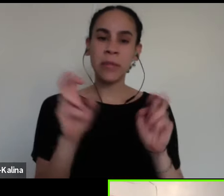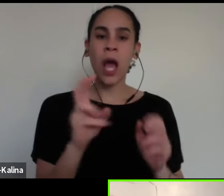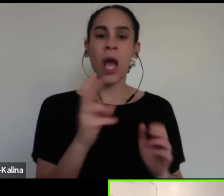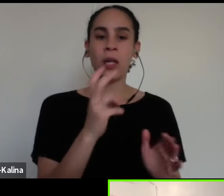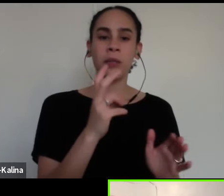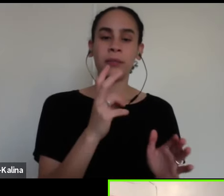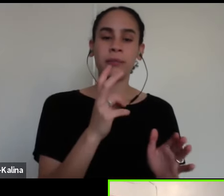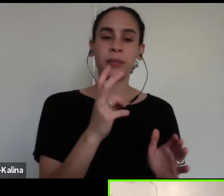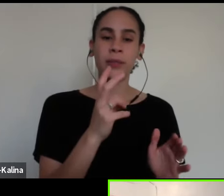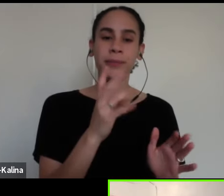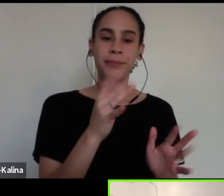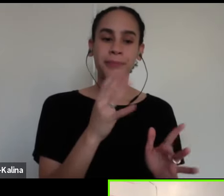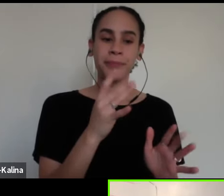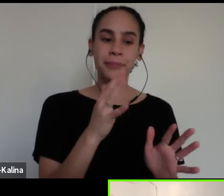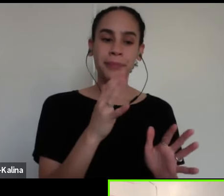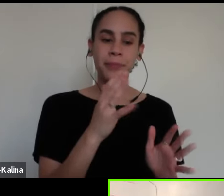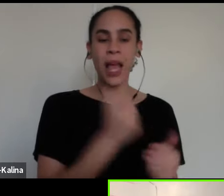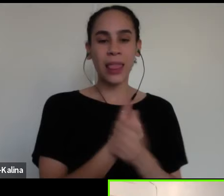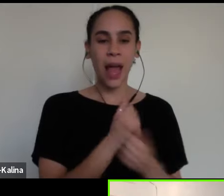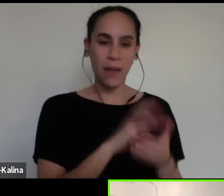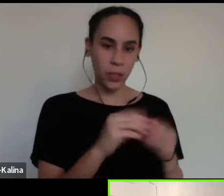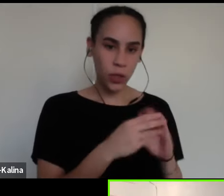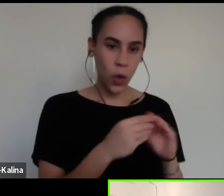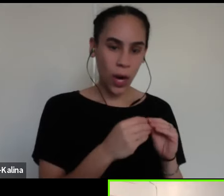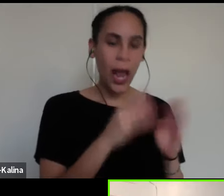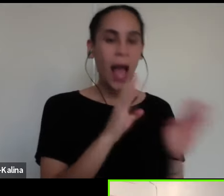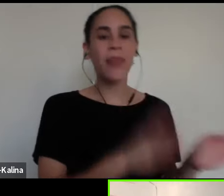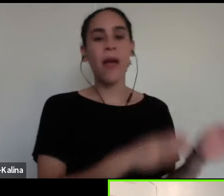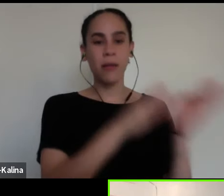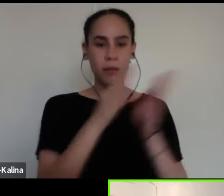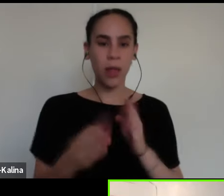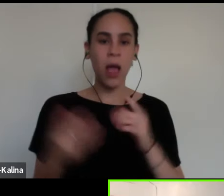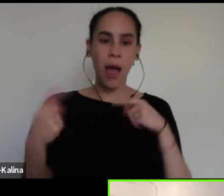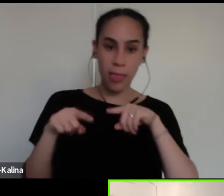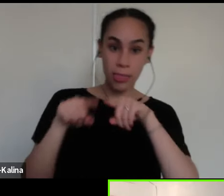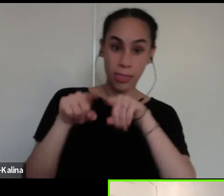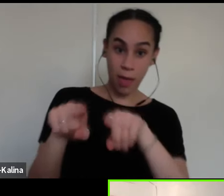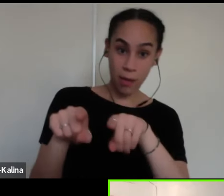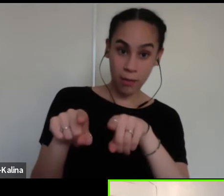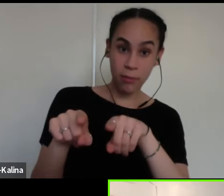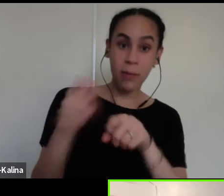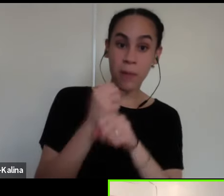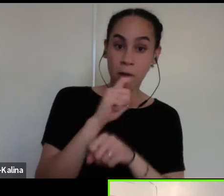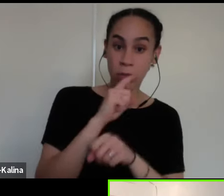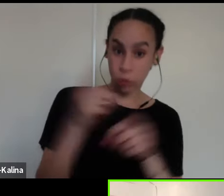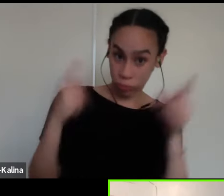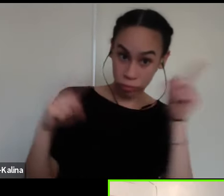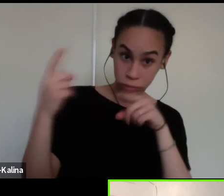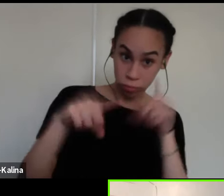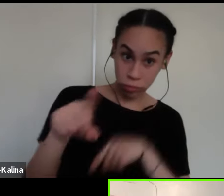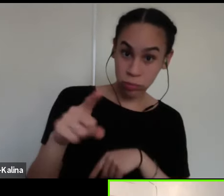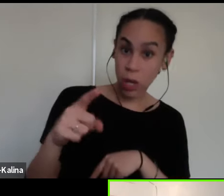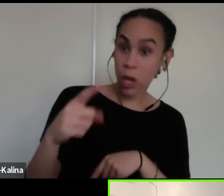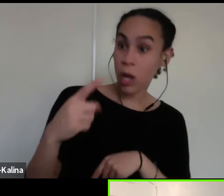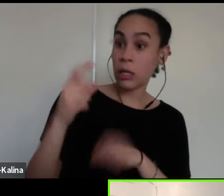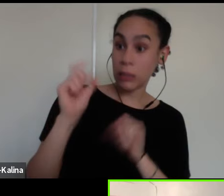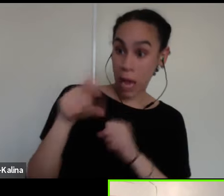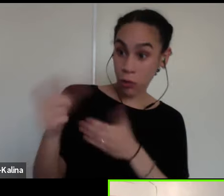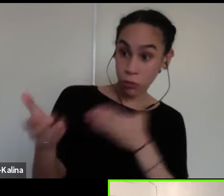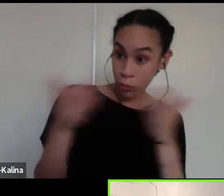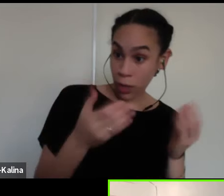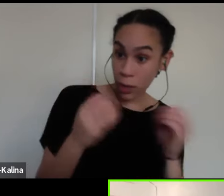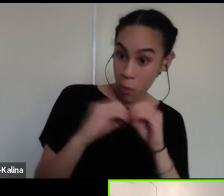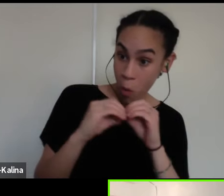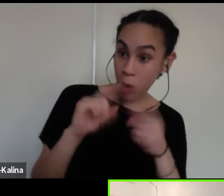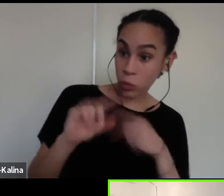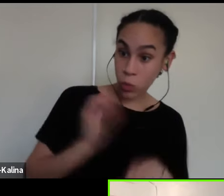Like, where can we connect to the world where we're not connecting currently, and can you help bring that to the table?